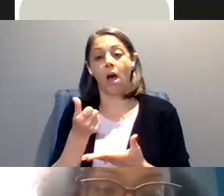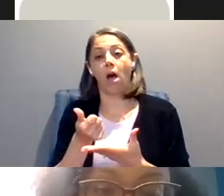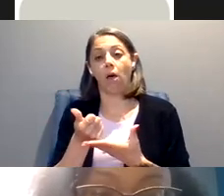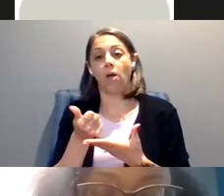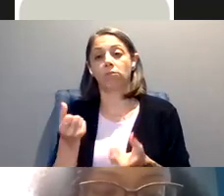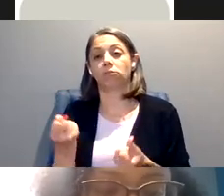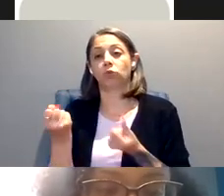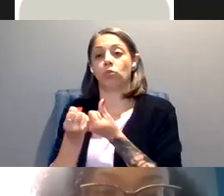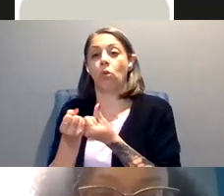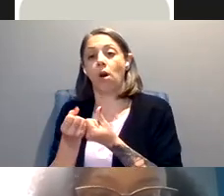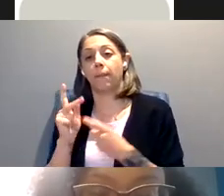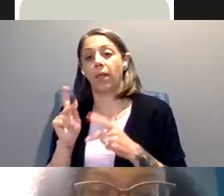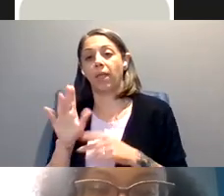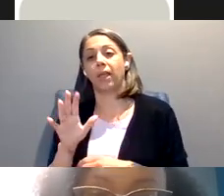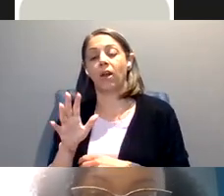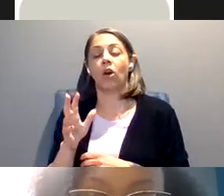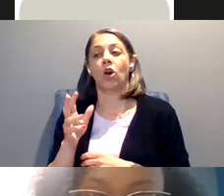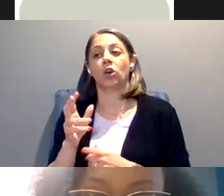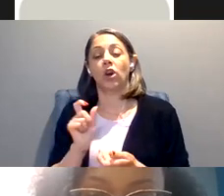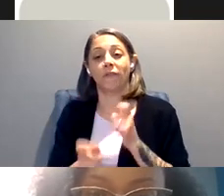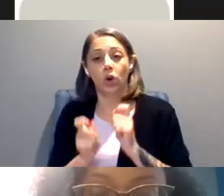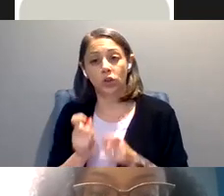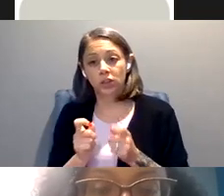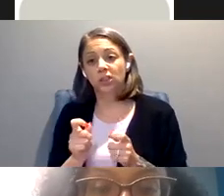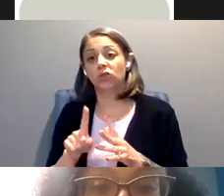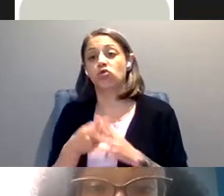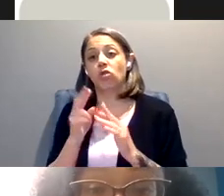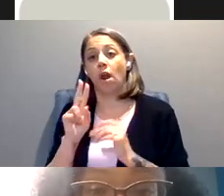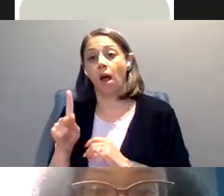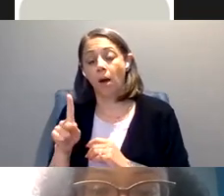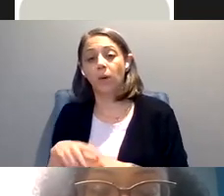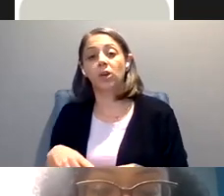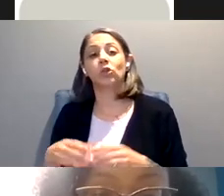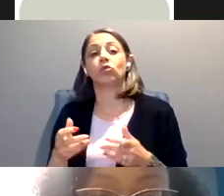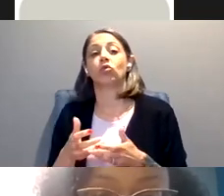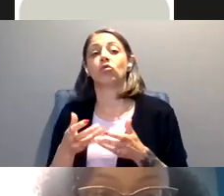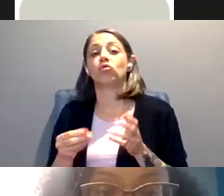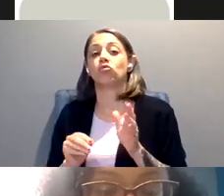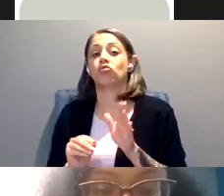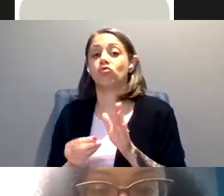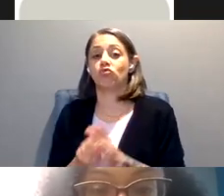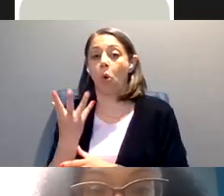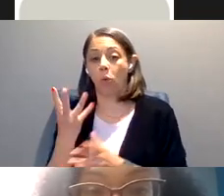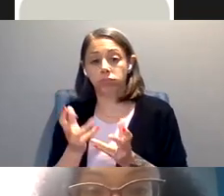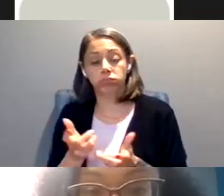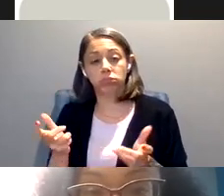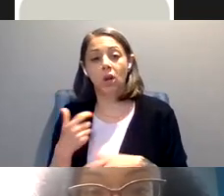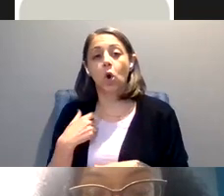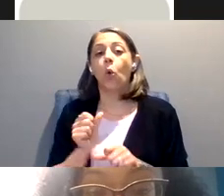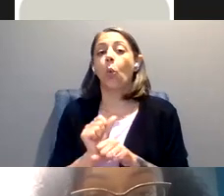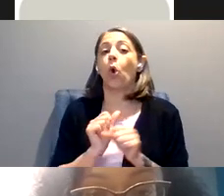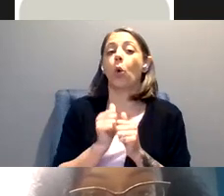people's conversions, startups, or growth financing. So we worked with legislators and the